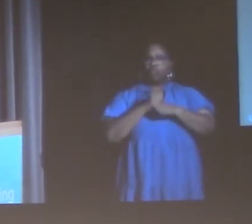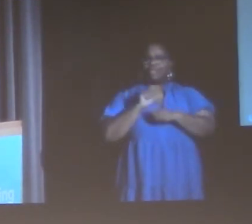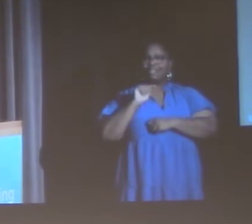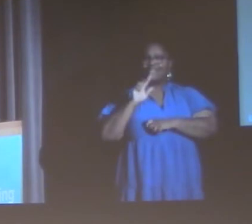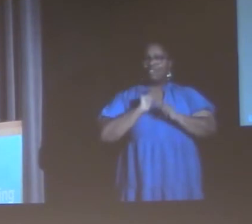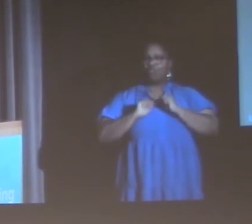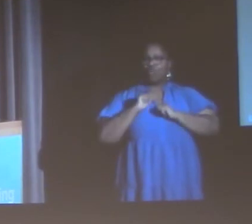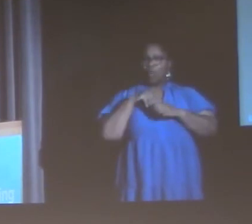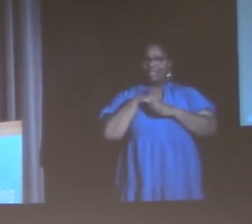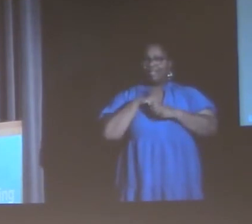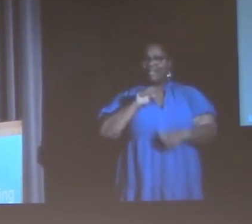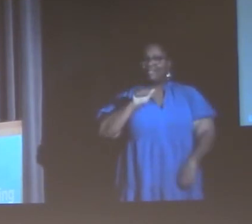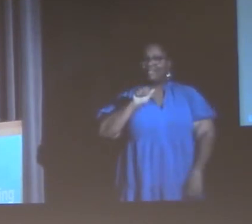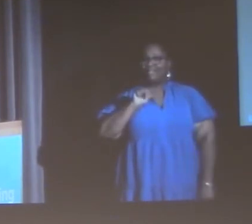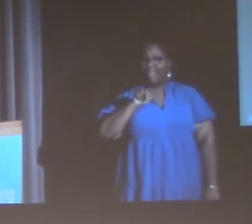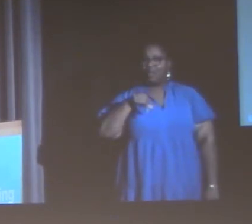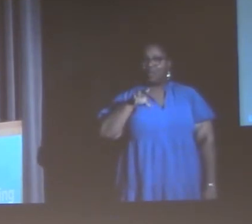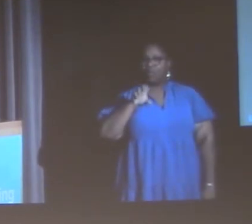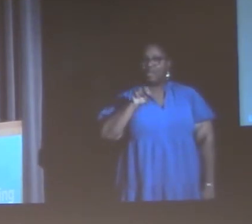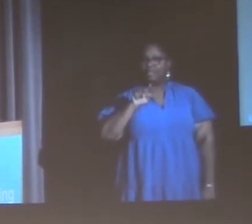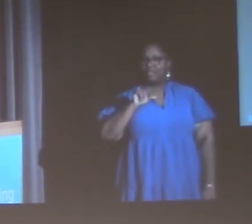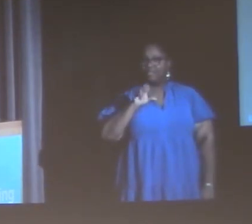San Quentin. We were filmmakers inside